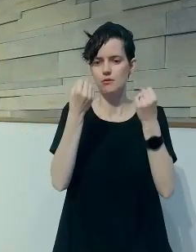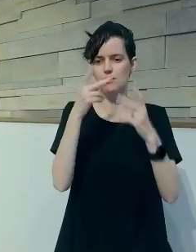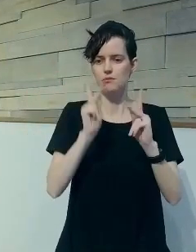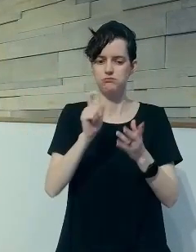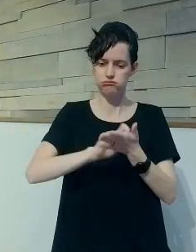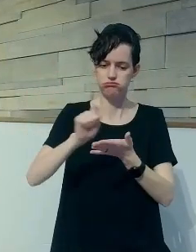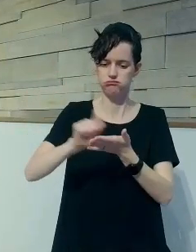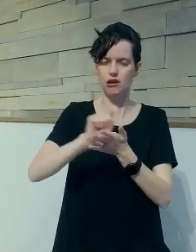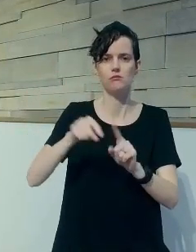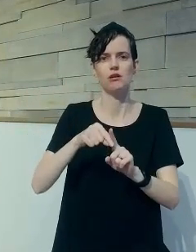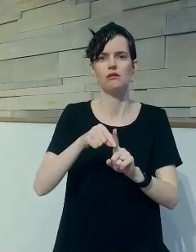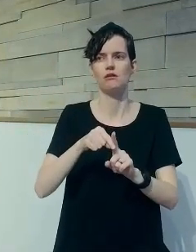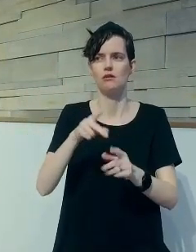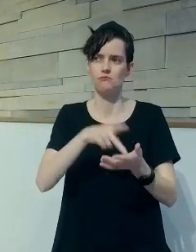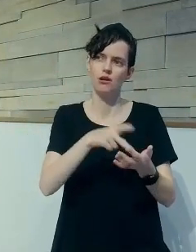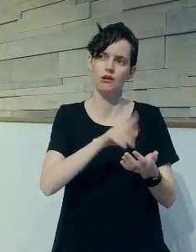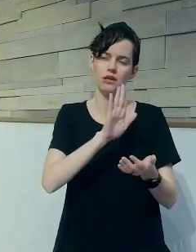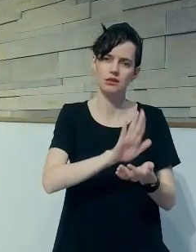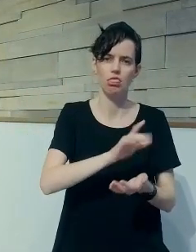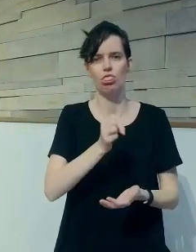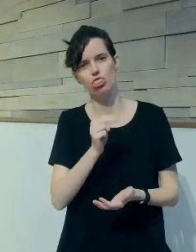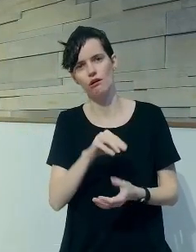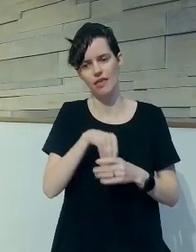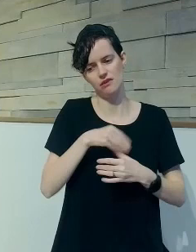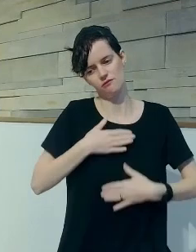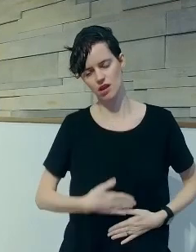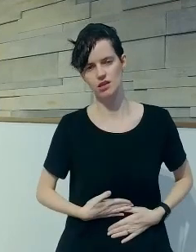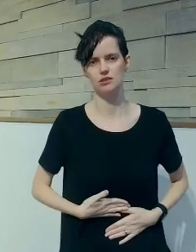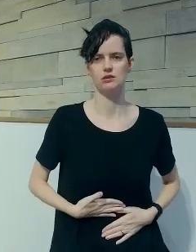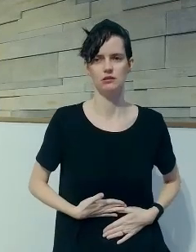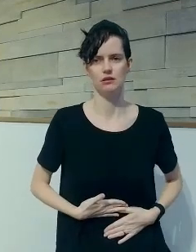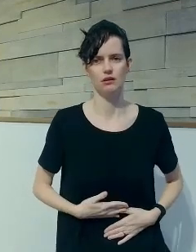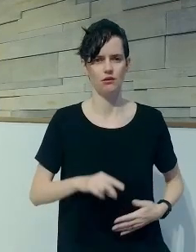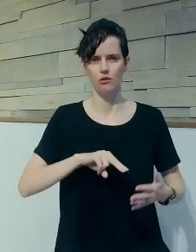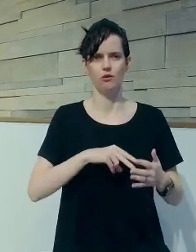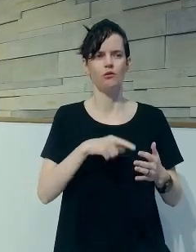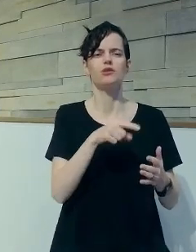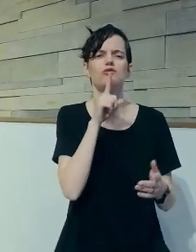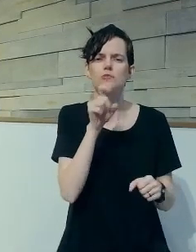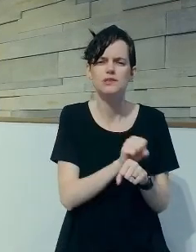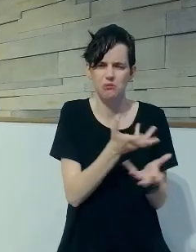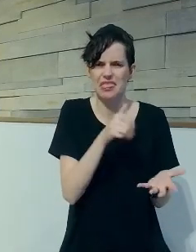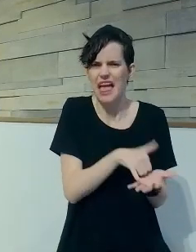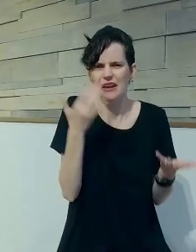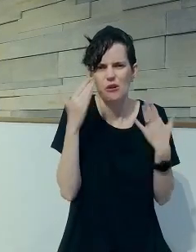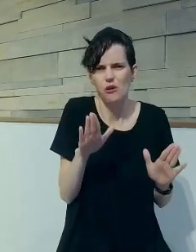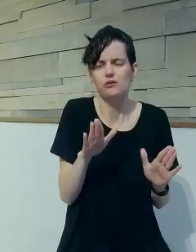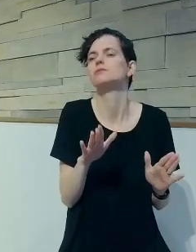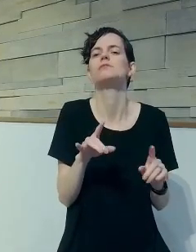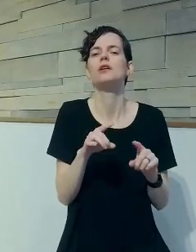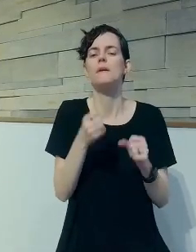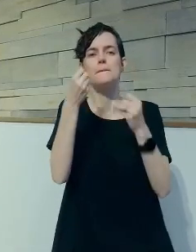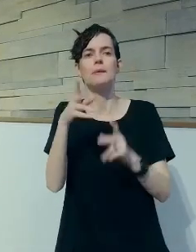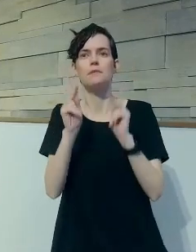been writing about the Apostle Paul and his thorn in the flesh and what it was. And so that many believe